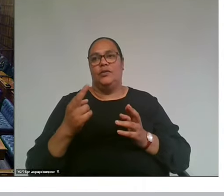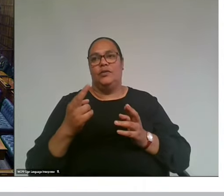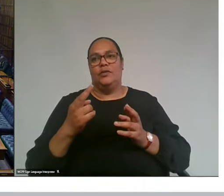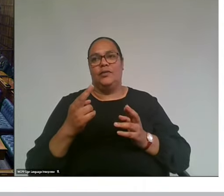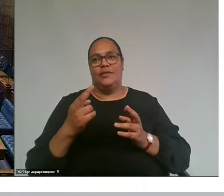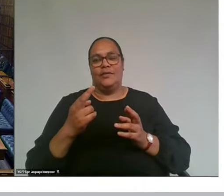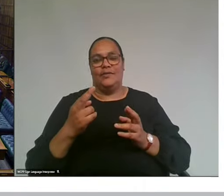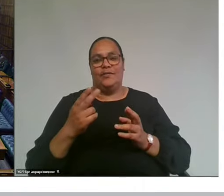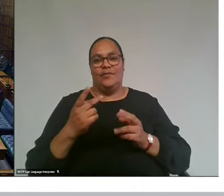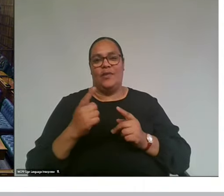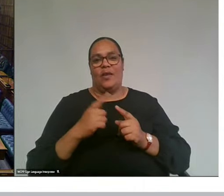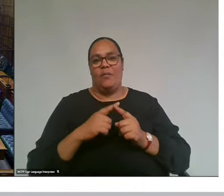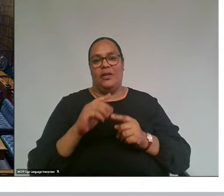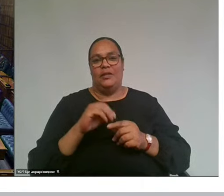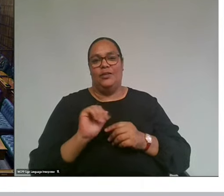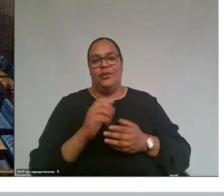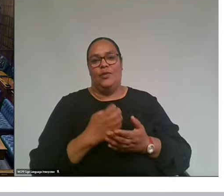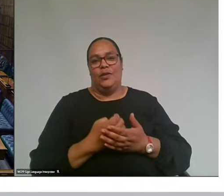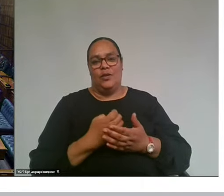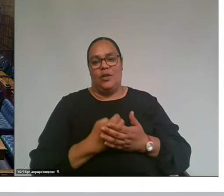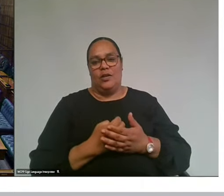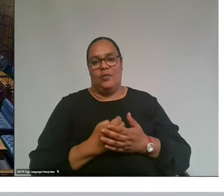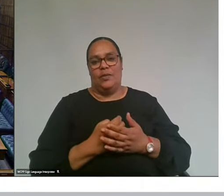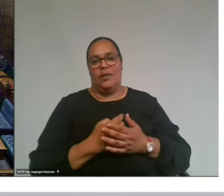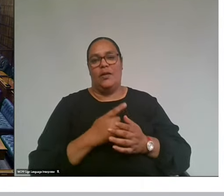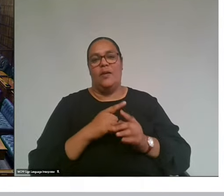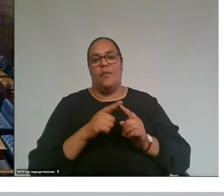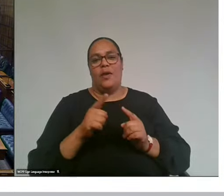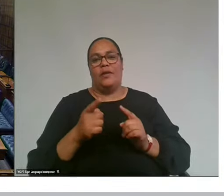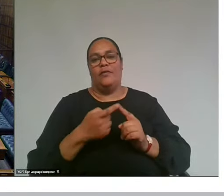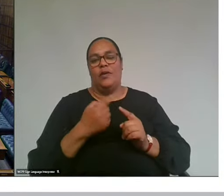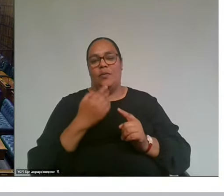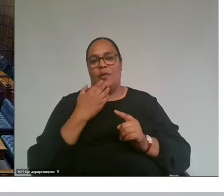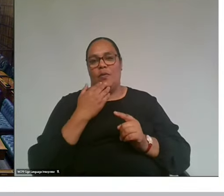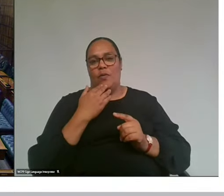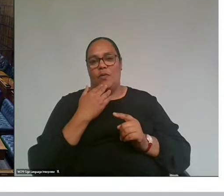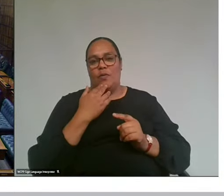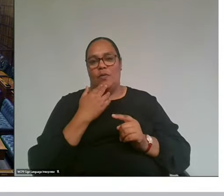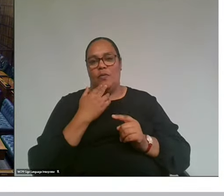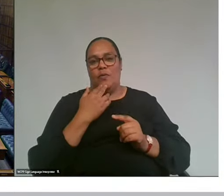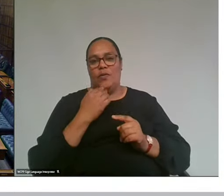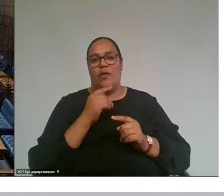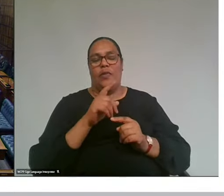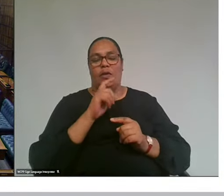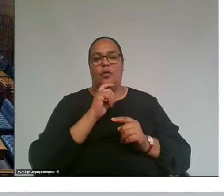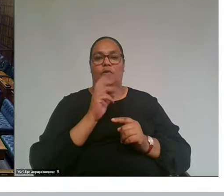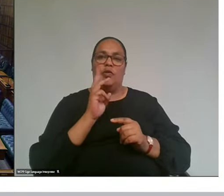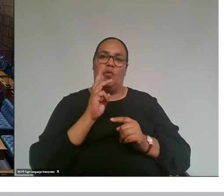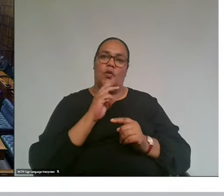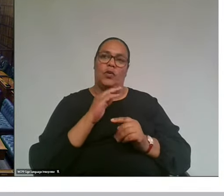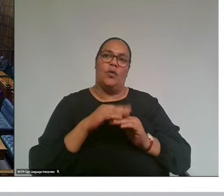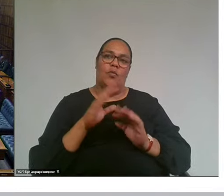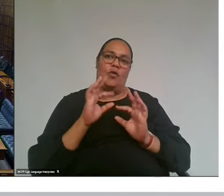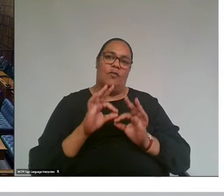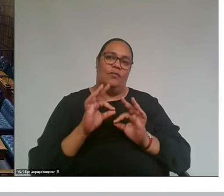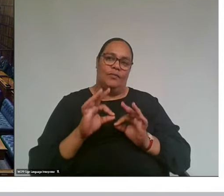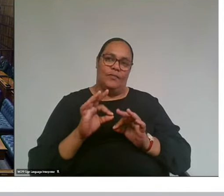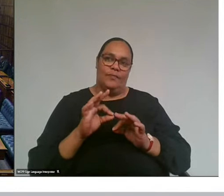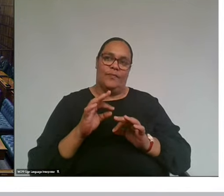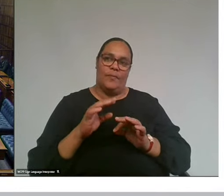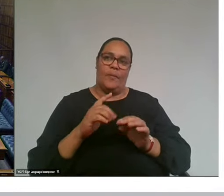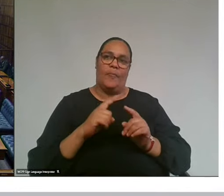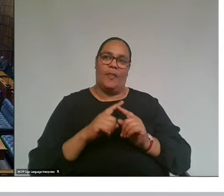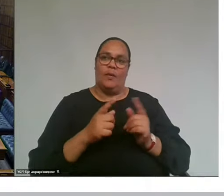resilience uh in the economy and that was by the using water more effectively assisting